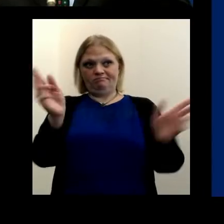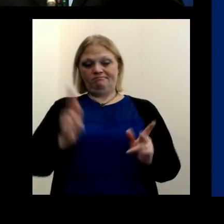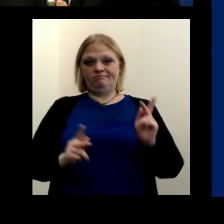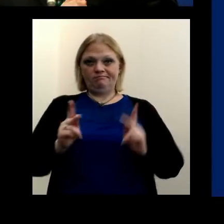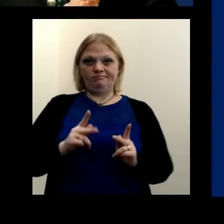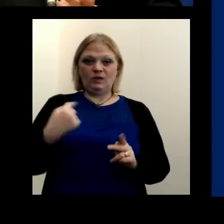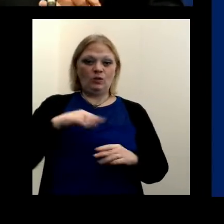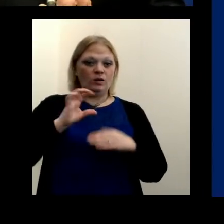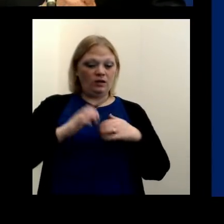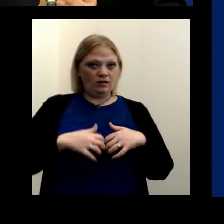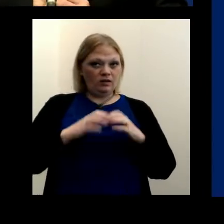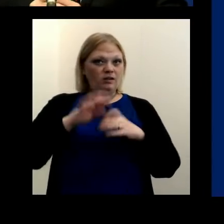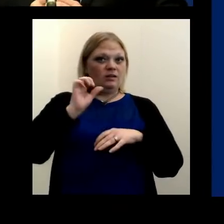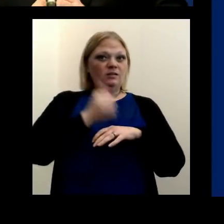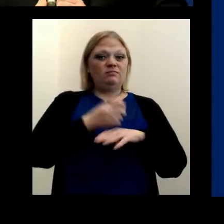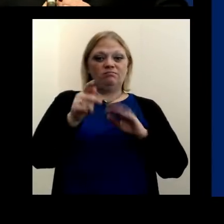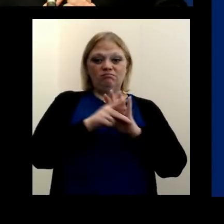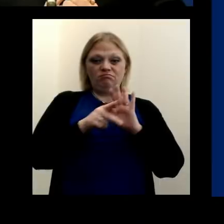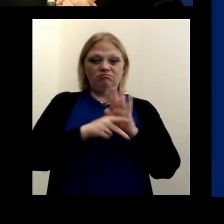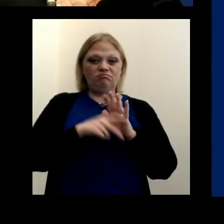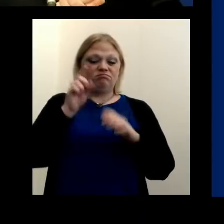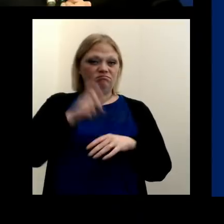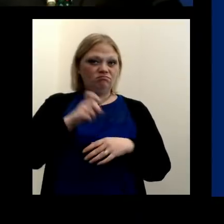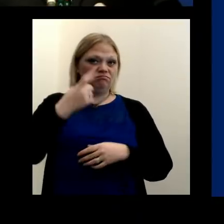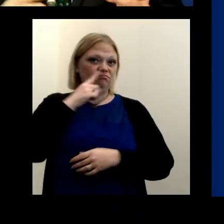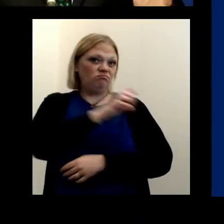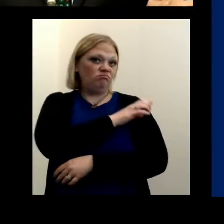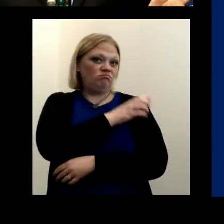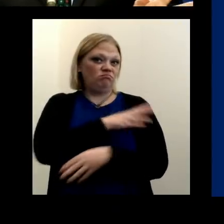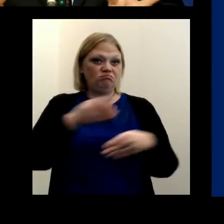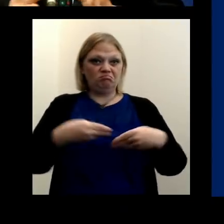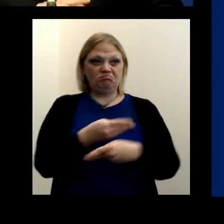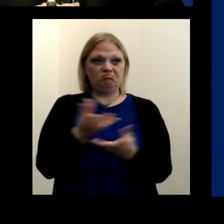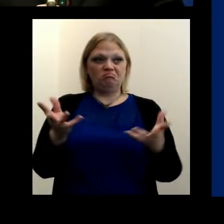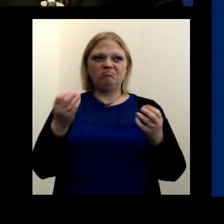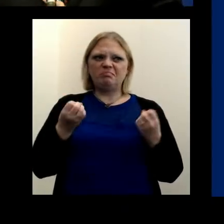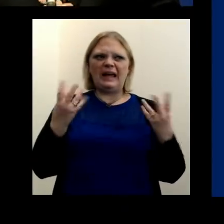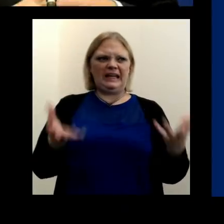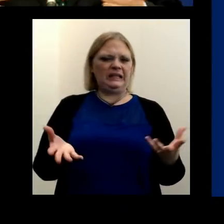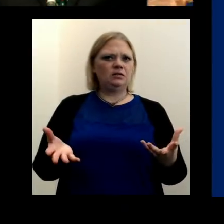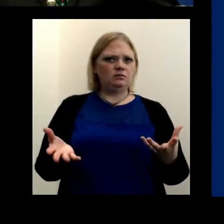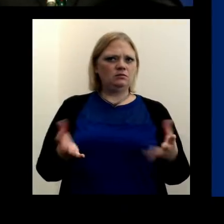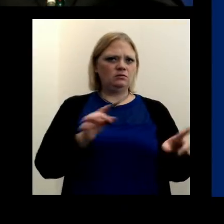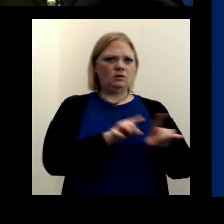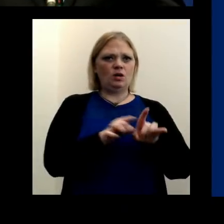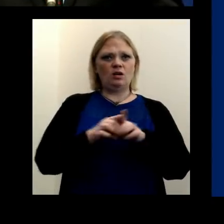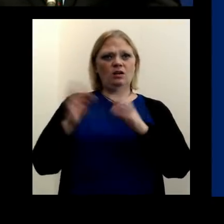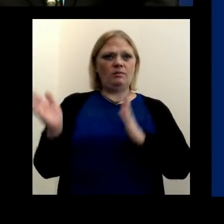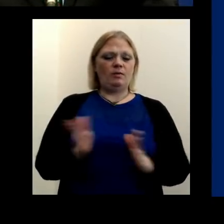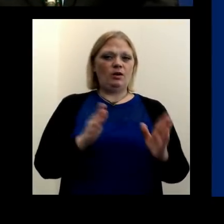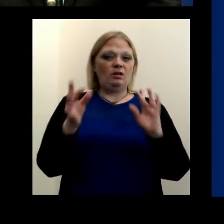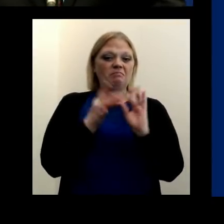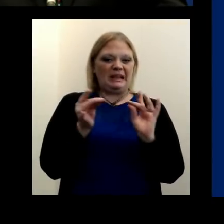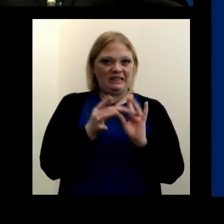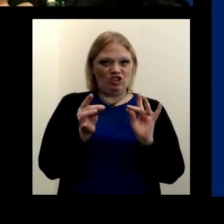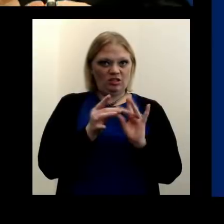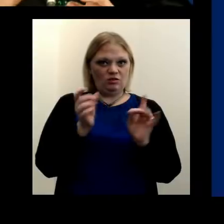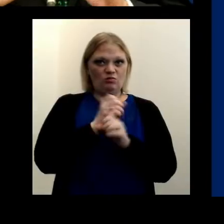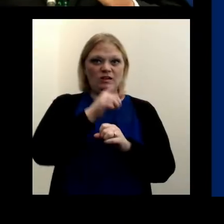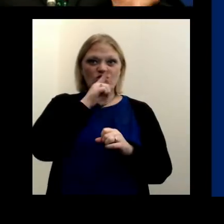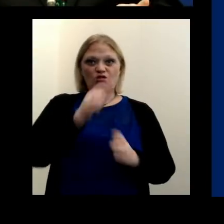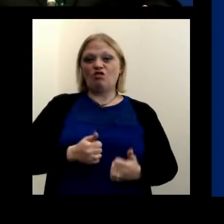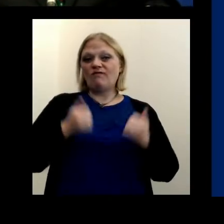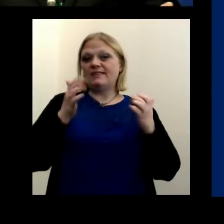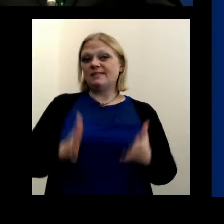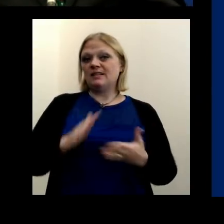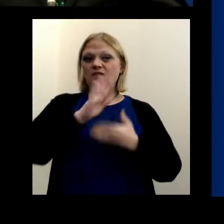establishing the protocols that are necessary for clinic dispensing, of which there are many. And we're also preparing messaging to ensure that residents of our